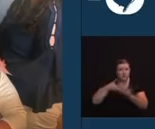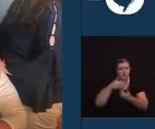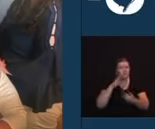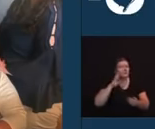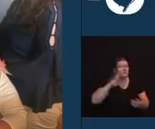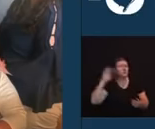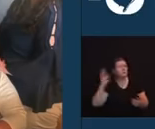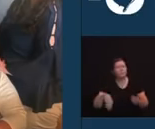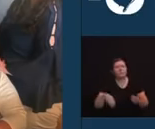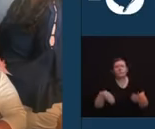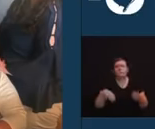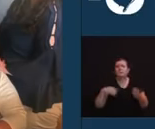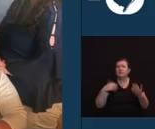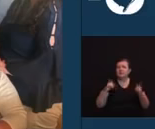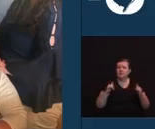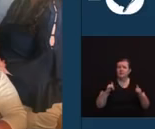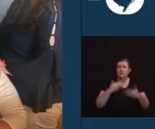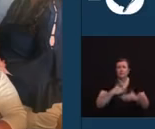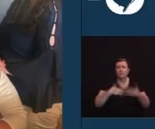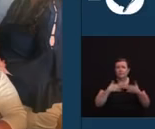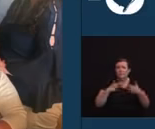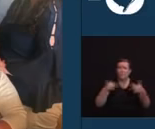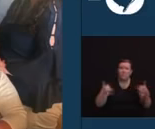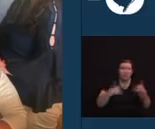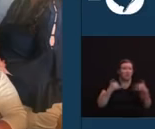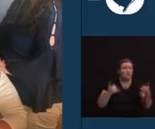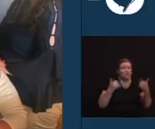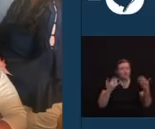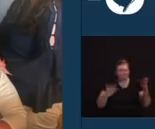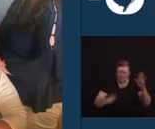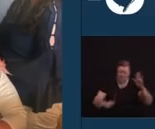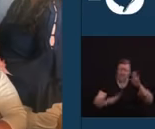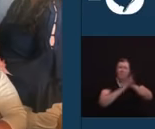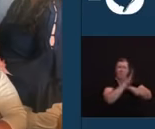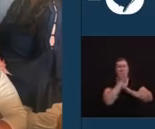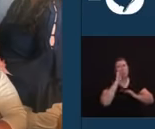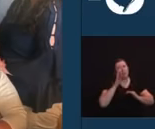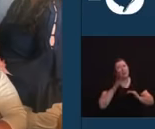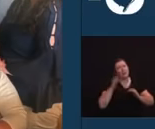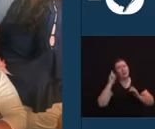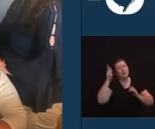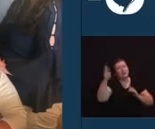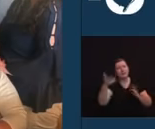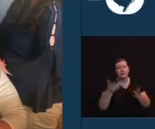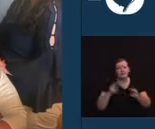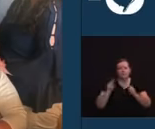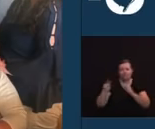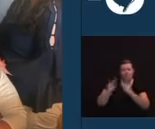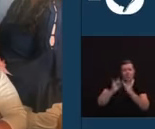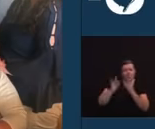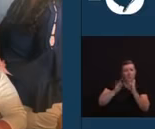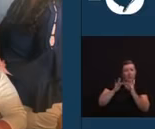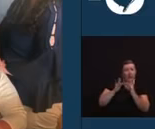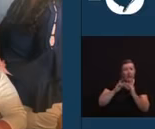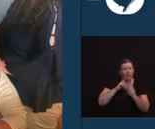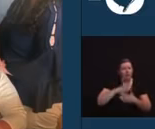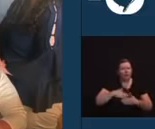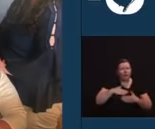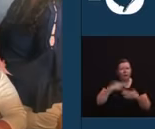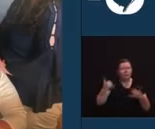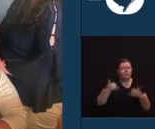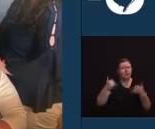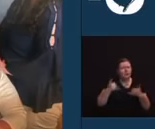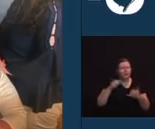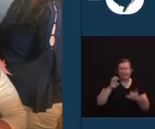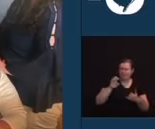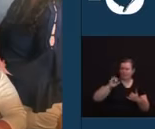full strength. Check them out, by the way, enjoyyourparty.com. Very straightforward, enjoyyourparty.com. NJ.com. And